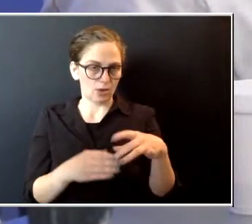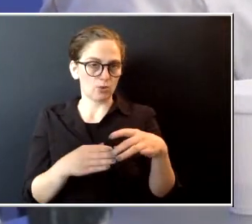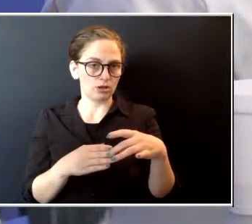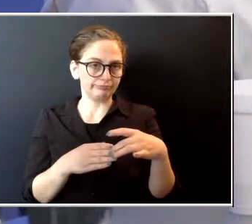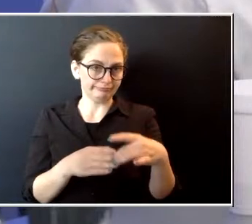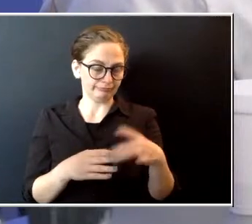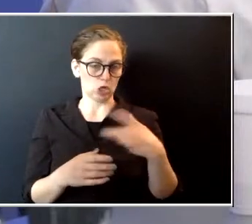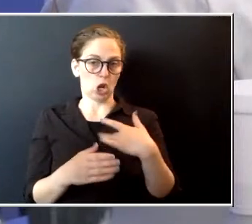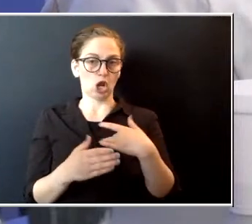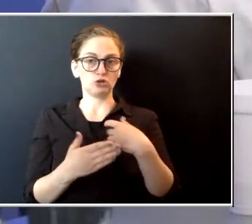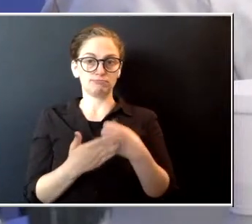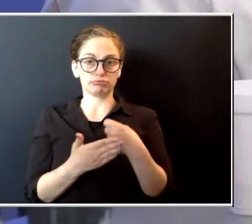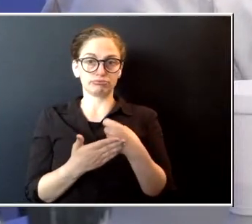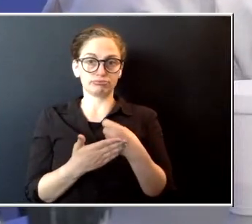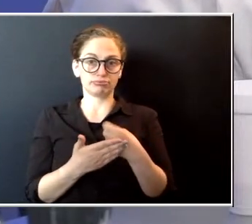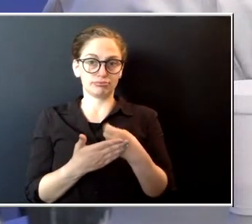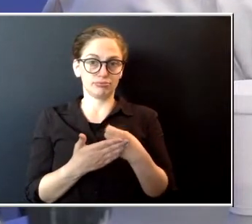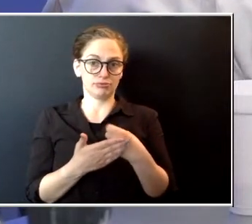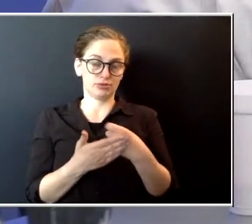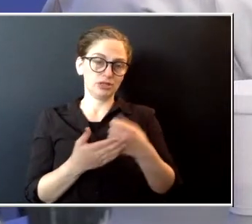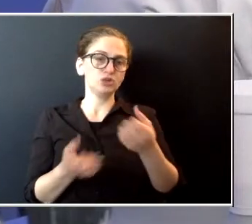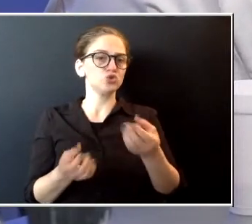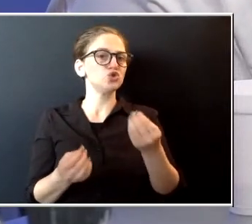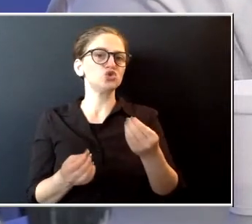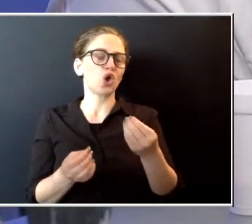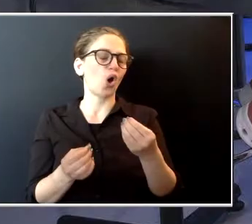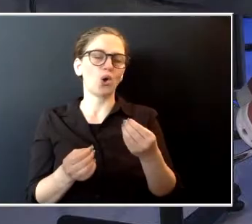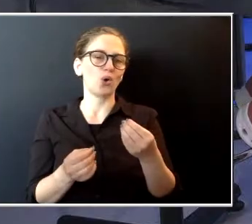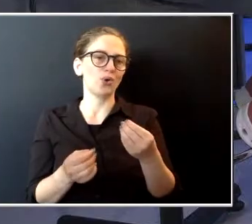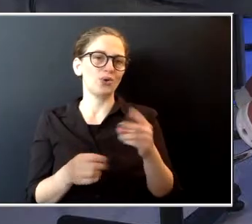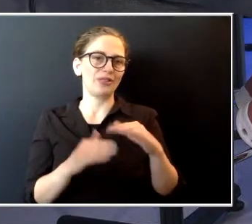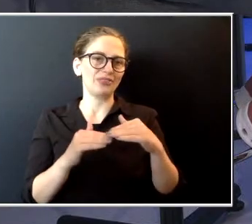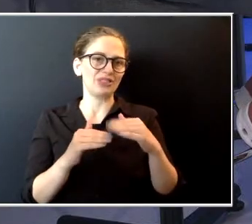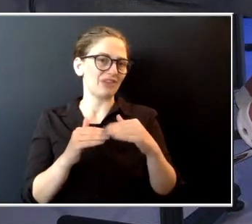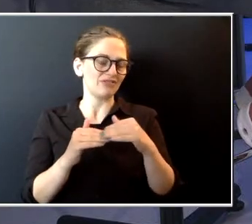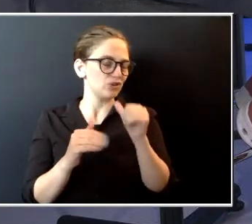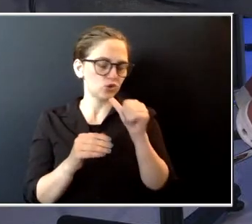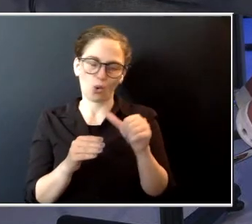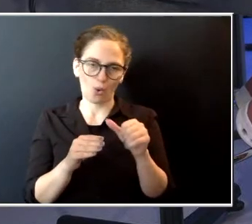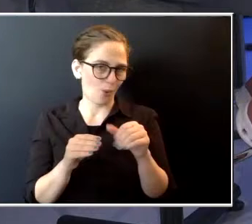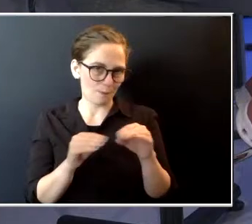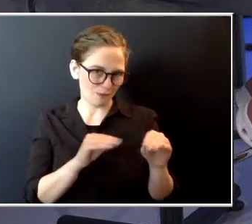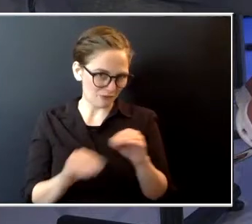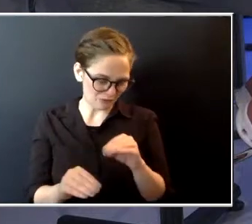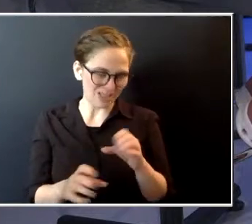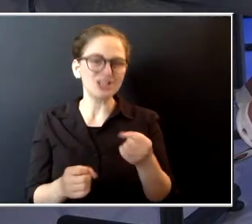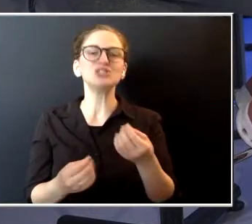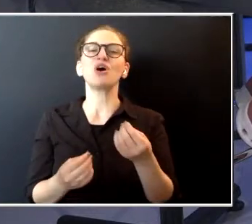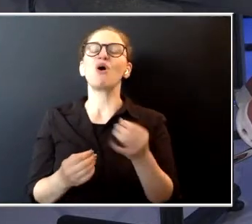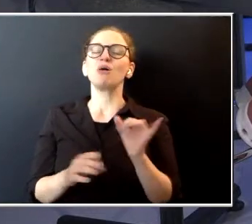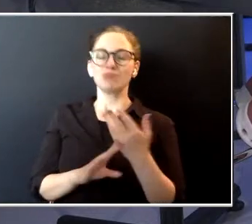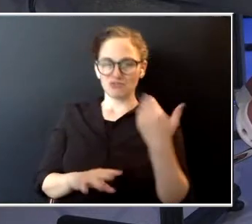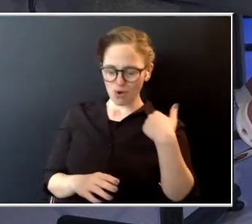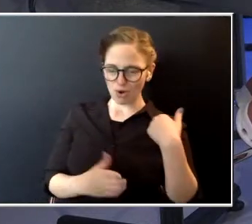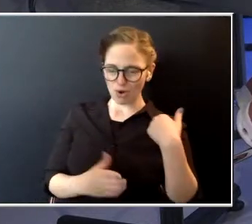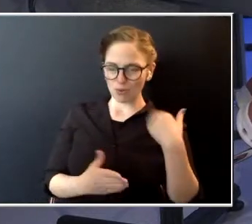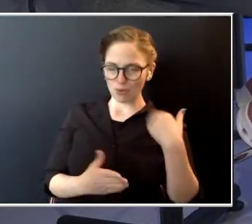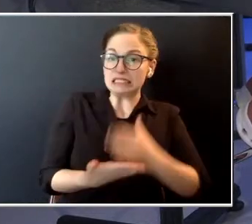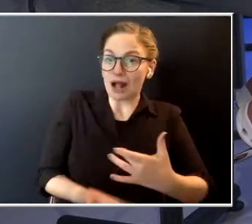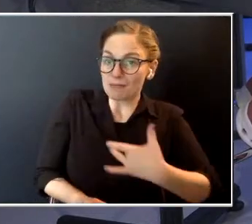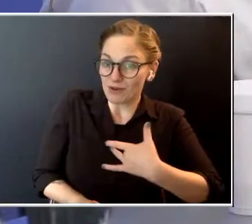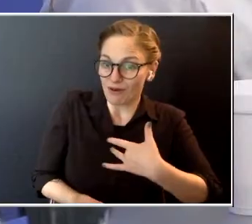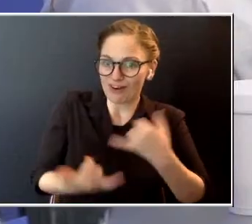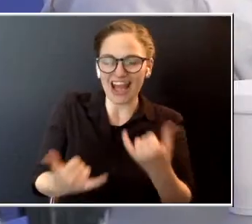valve does not move when we deploy it. So actually going too fast instead of stopping the heart. Correct, and that's how we reduce the cardiac output. And you can see this is the